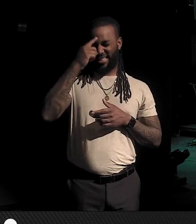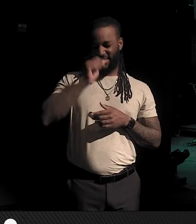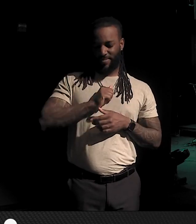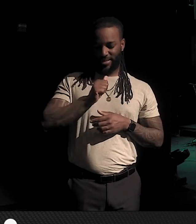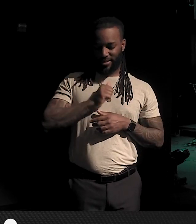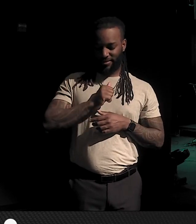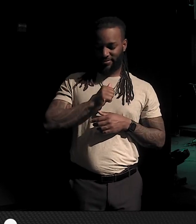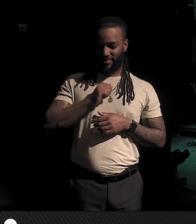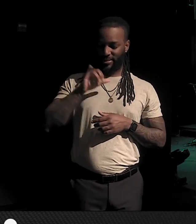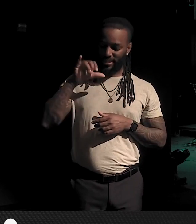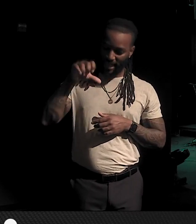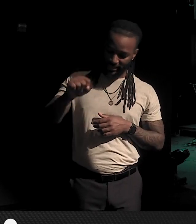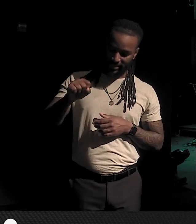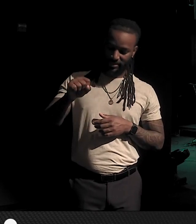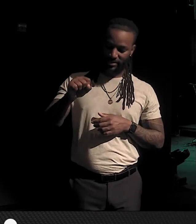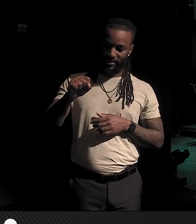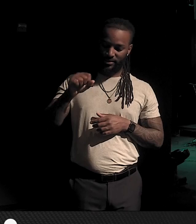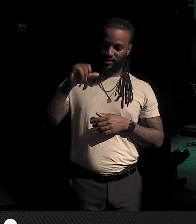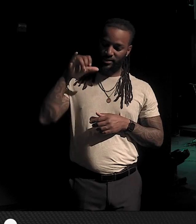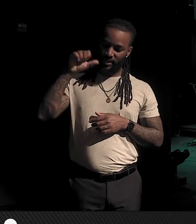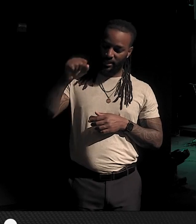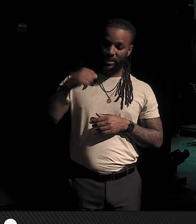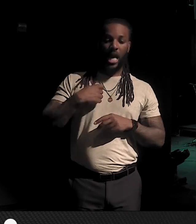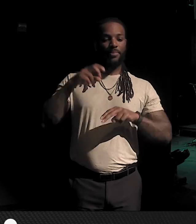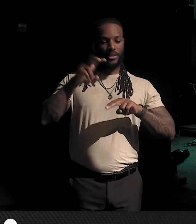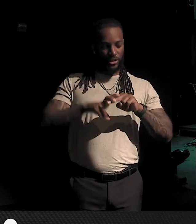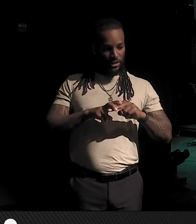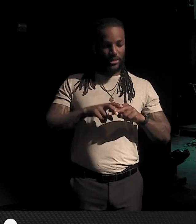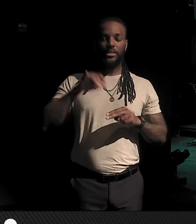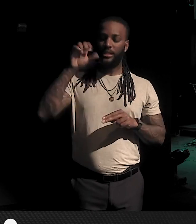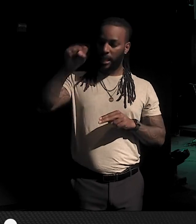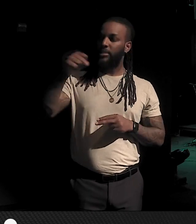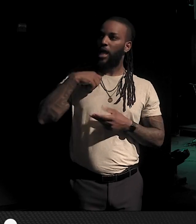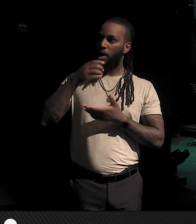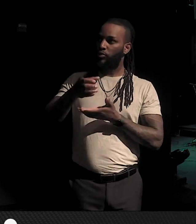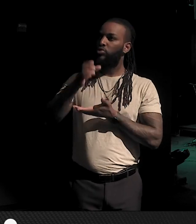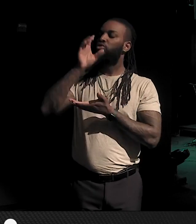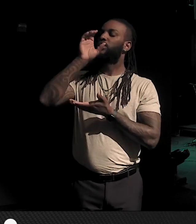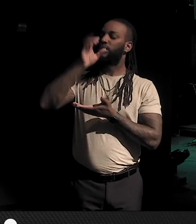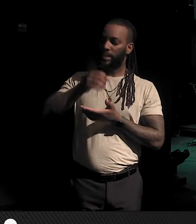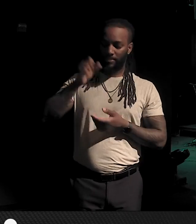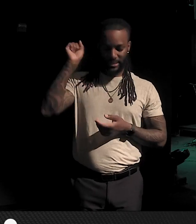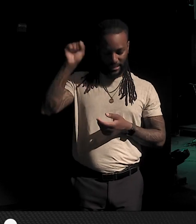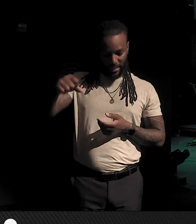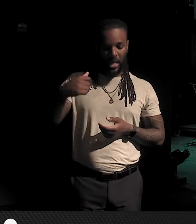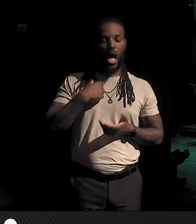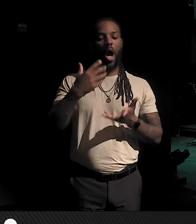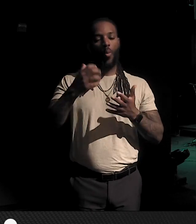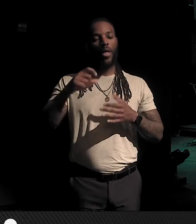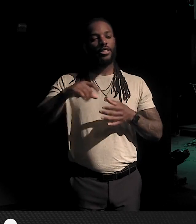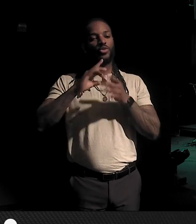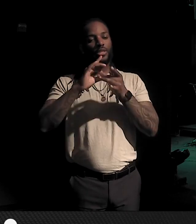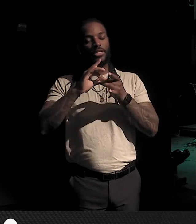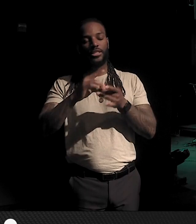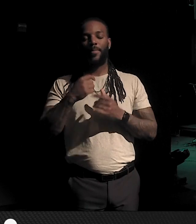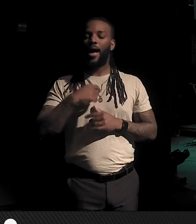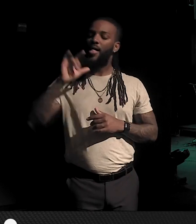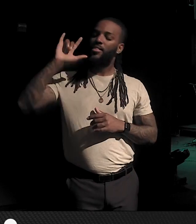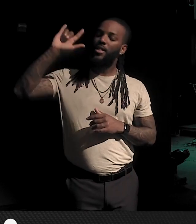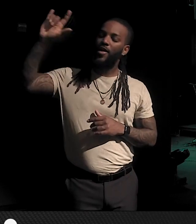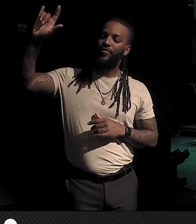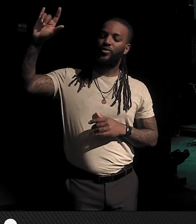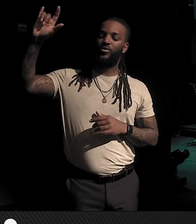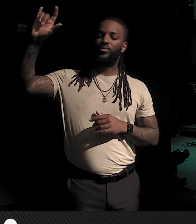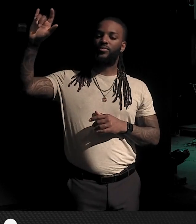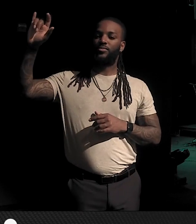yes, yes, I'm sitting on this chair, yes, I'll drink your cup. I want this relationship with you. I love you. He's